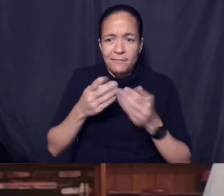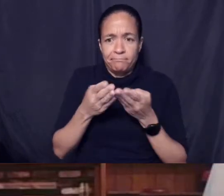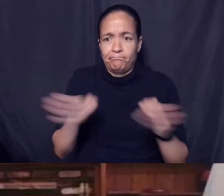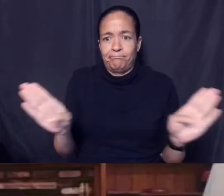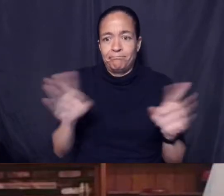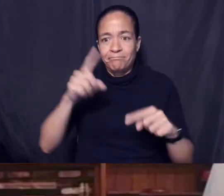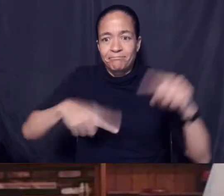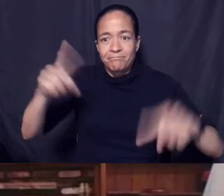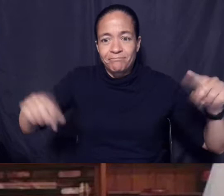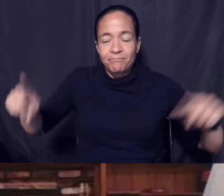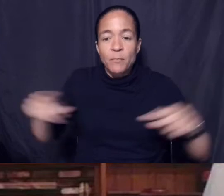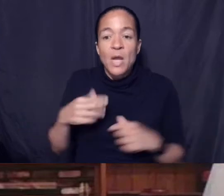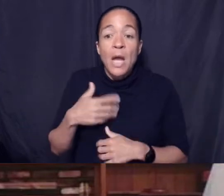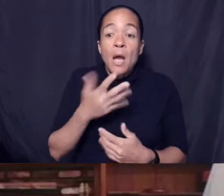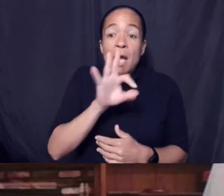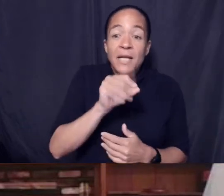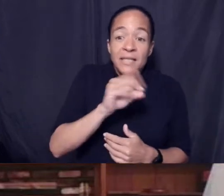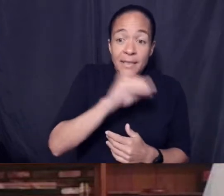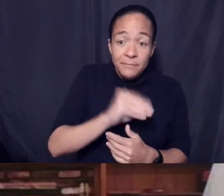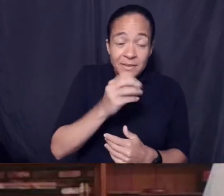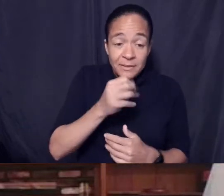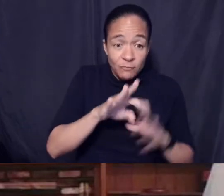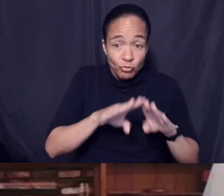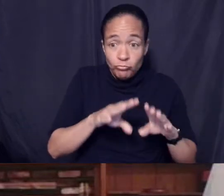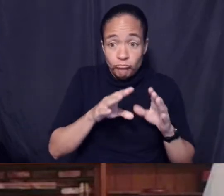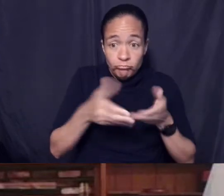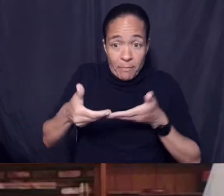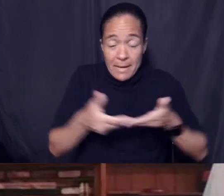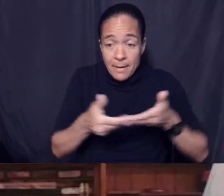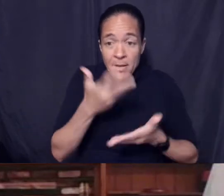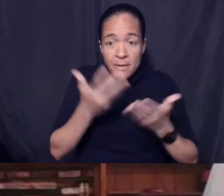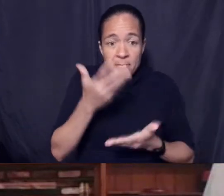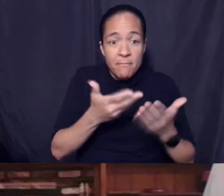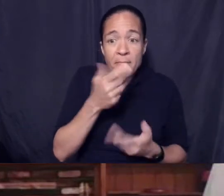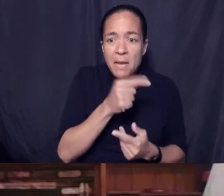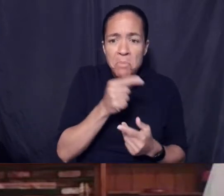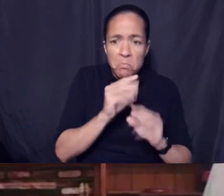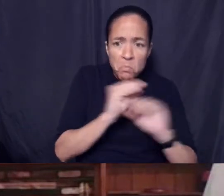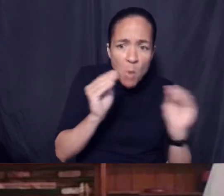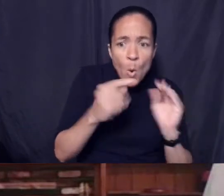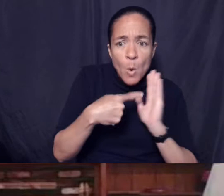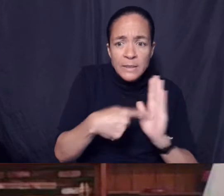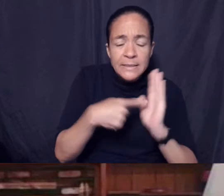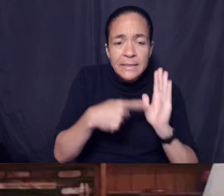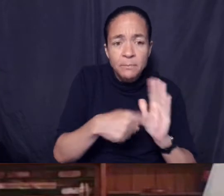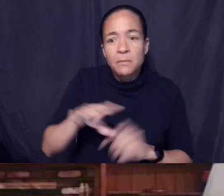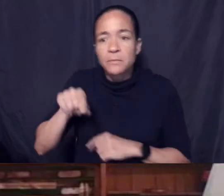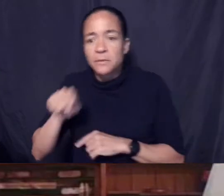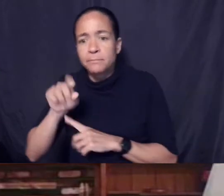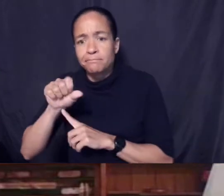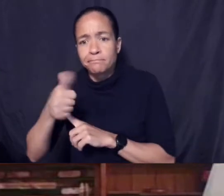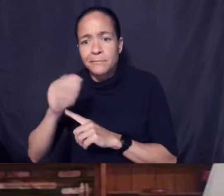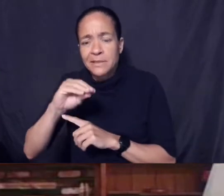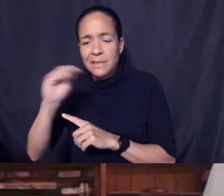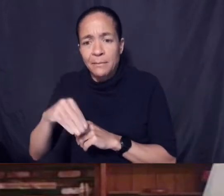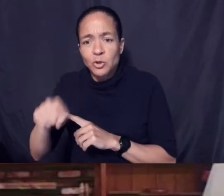90% of the children, they may have few symptoms or even be asymptomatic, while 10 to 15% of babies, especially our small predates